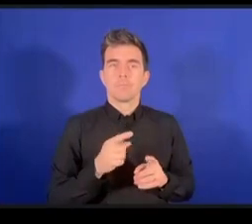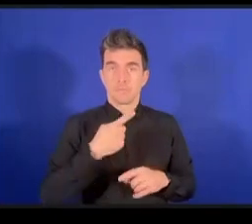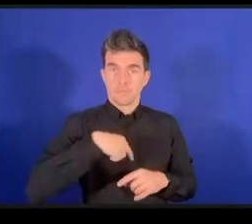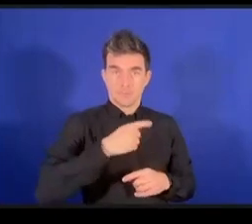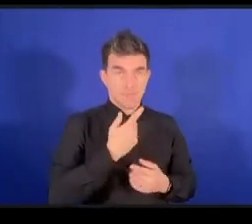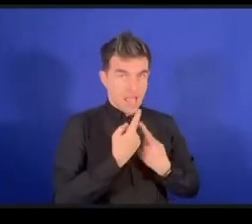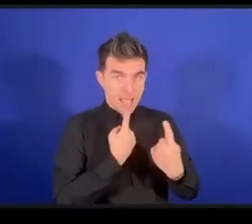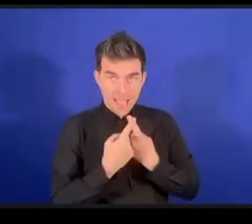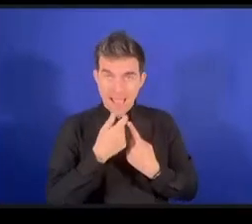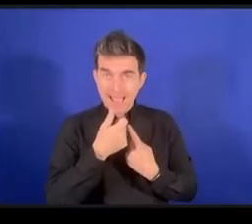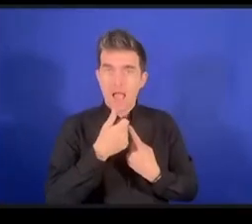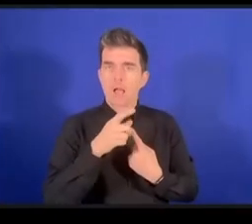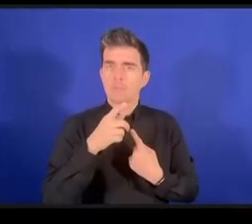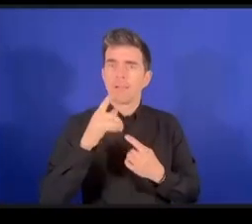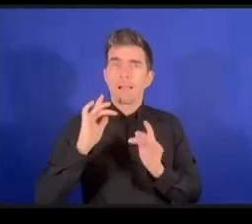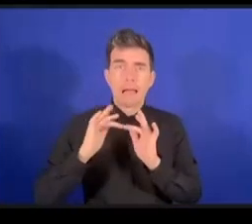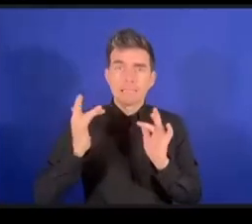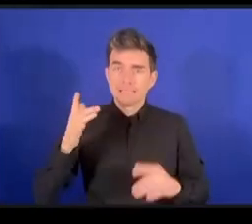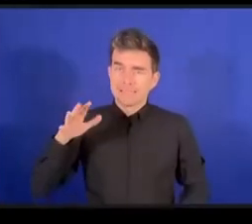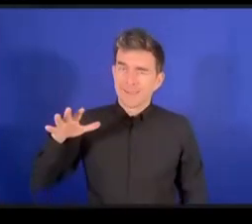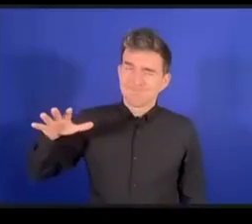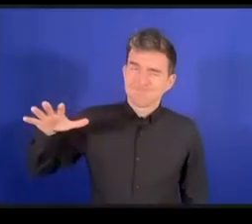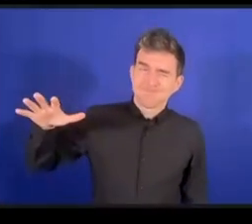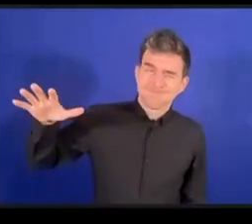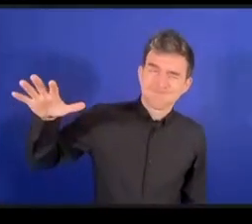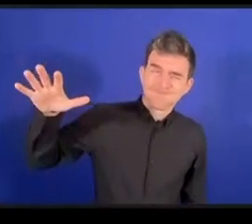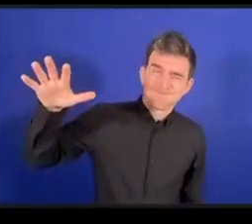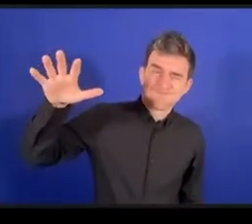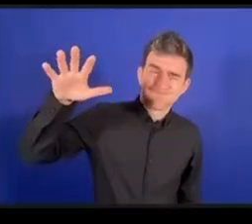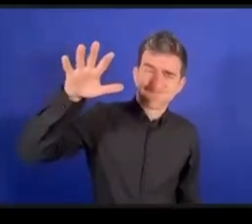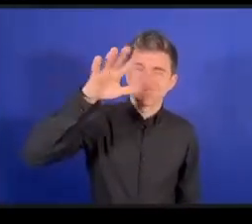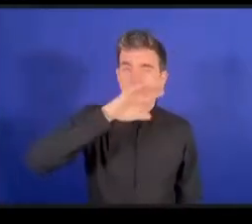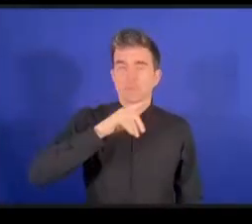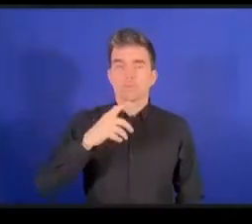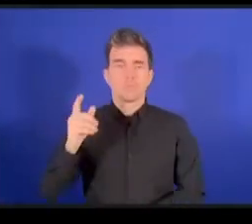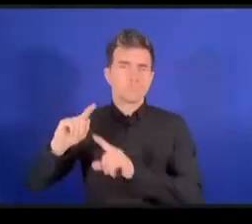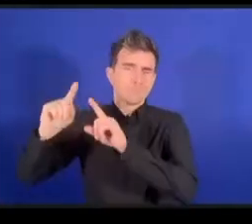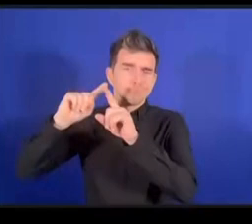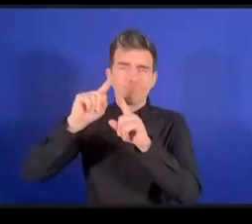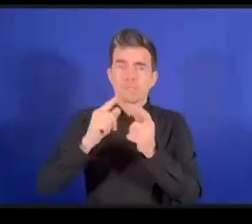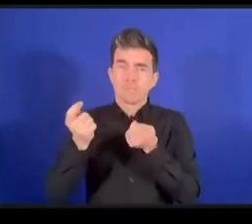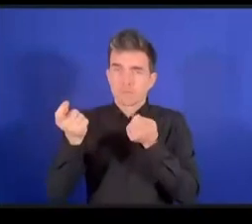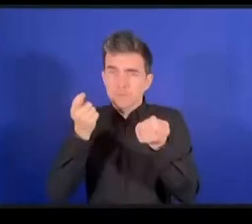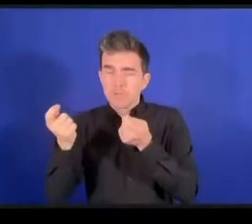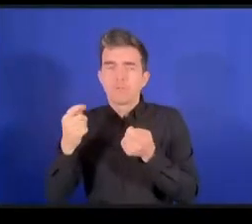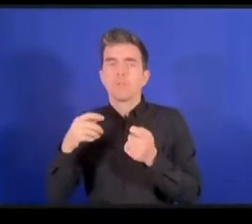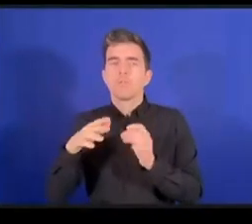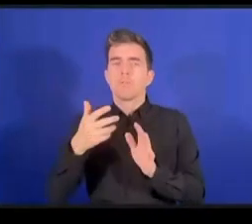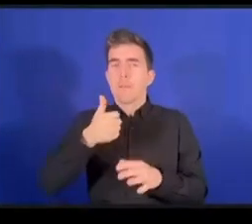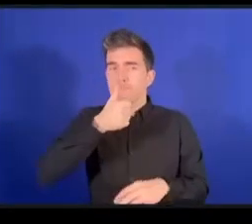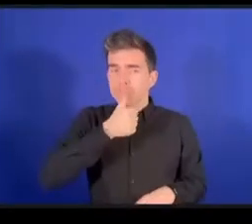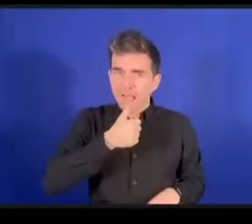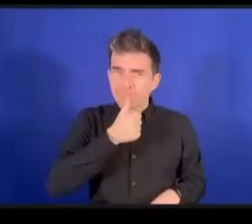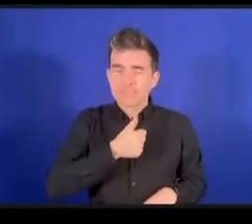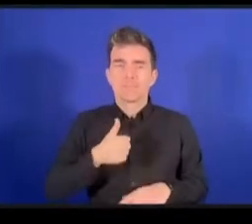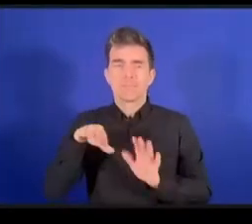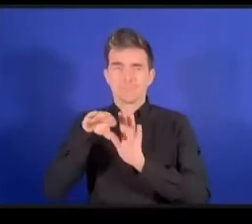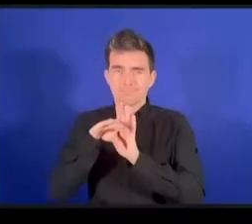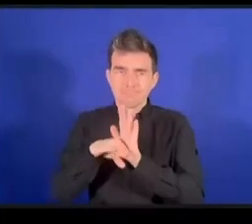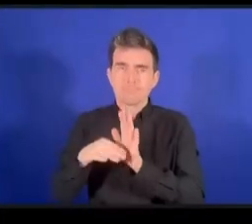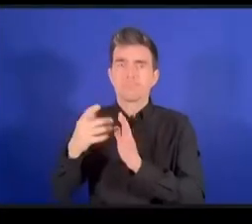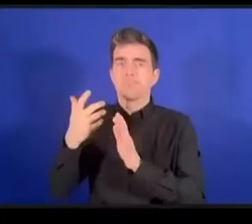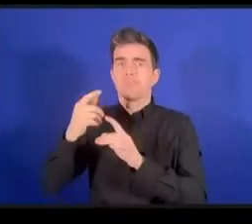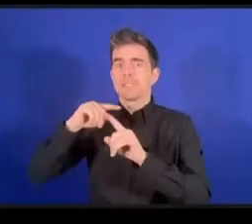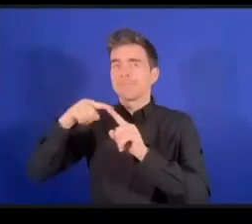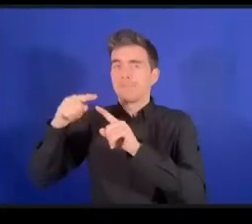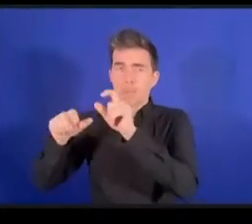issues that other people are dealing with in the dynamic coalitions, yet they seem to be very essentially